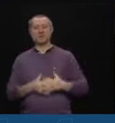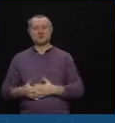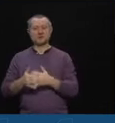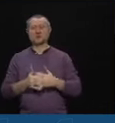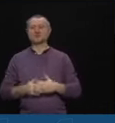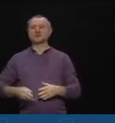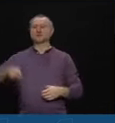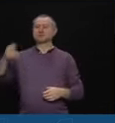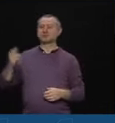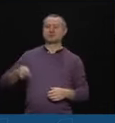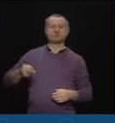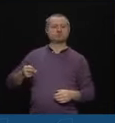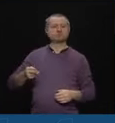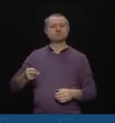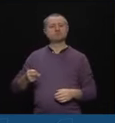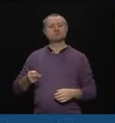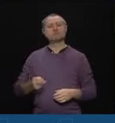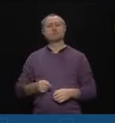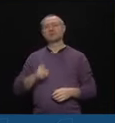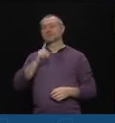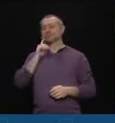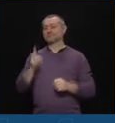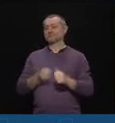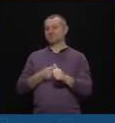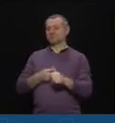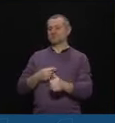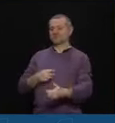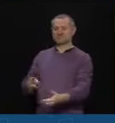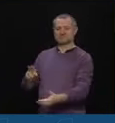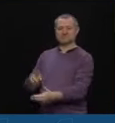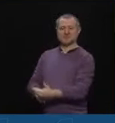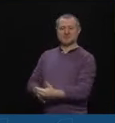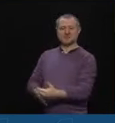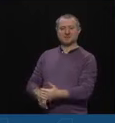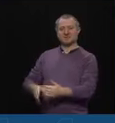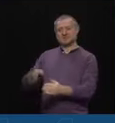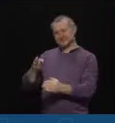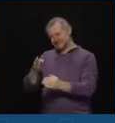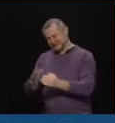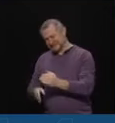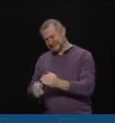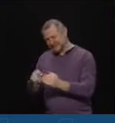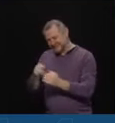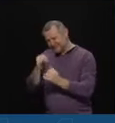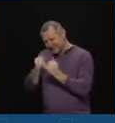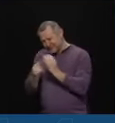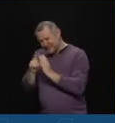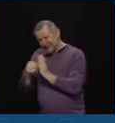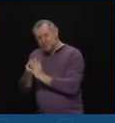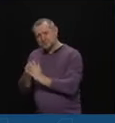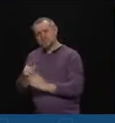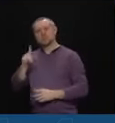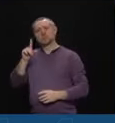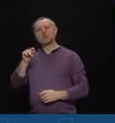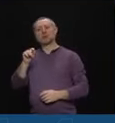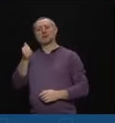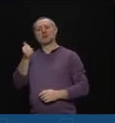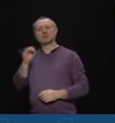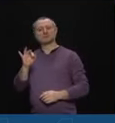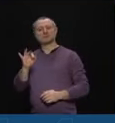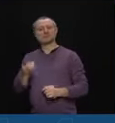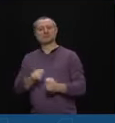first signed at the very end, the final hours of 2019. The exactly 400 years when the first slaves